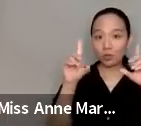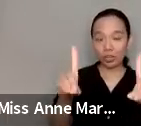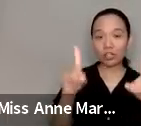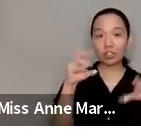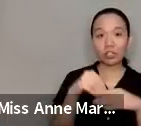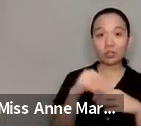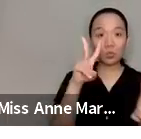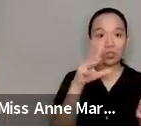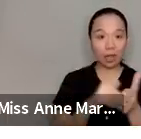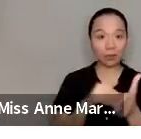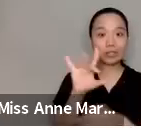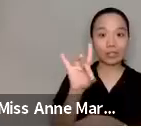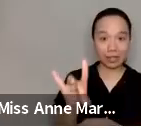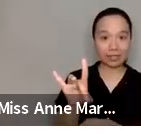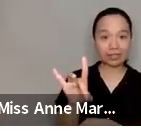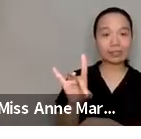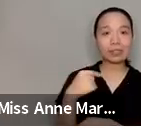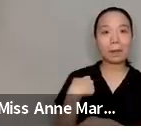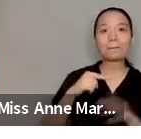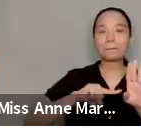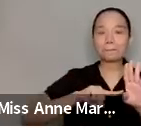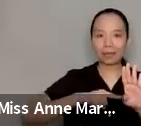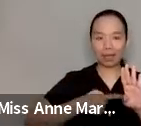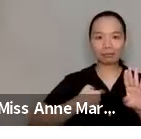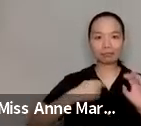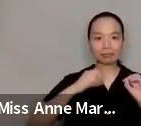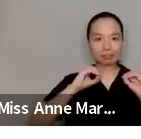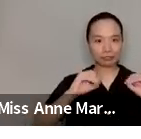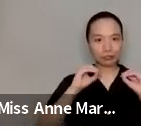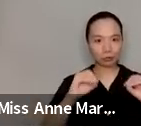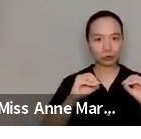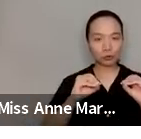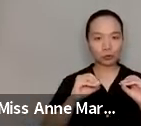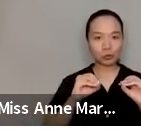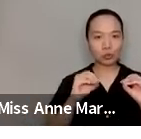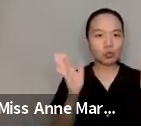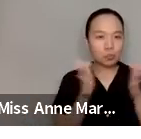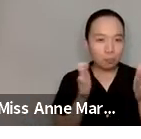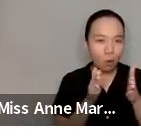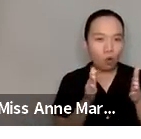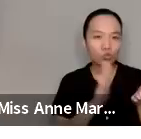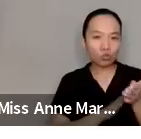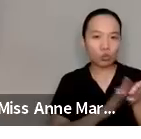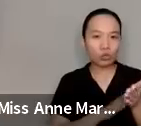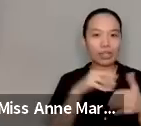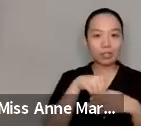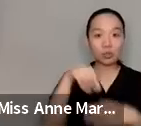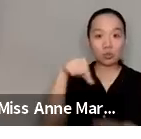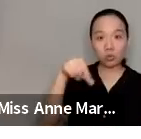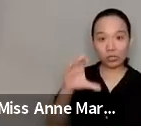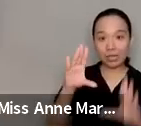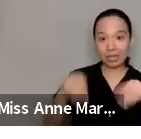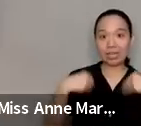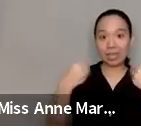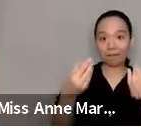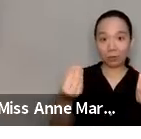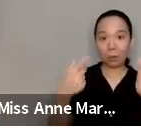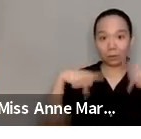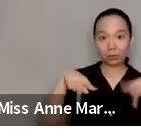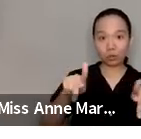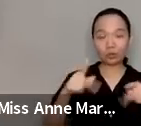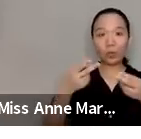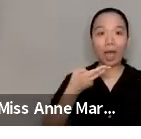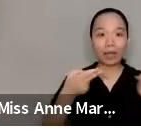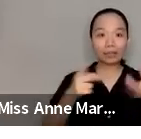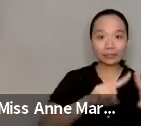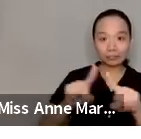2008, I began my teaching career in a small parochial school in Quezon City. I was given the opportunity to handle